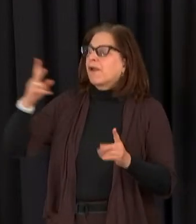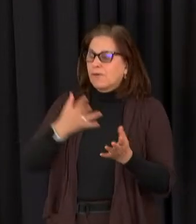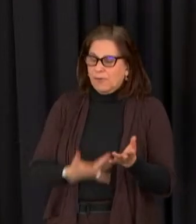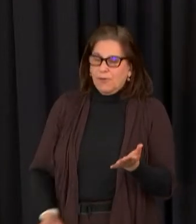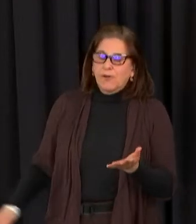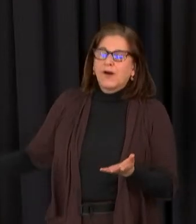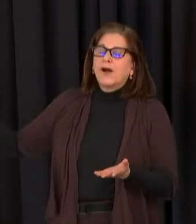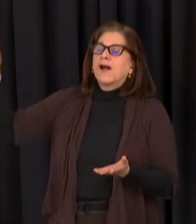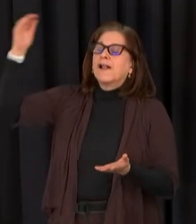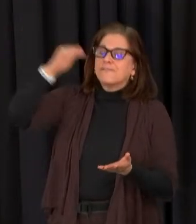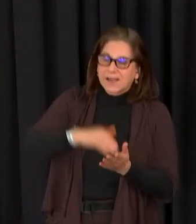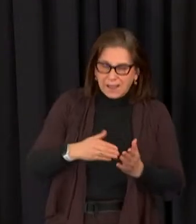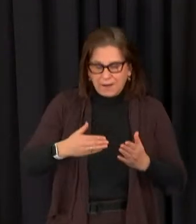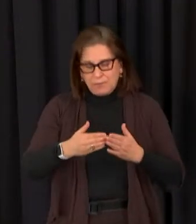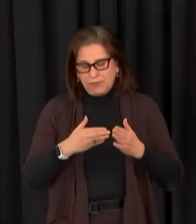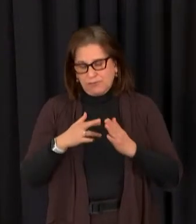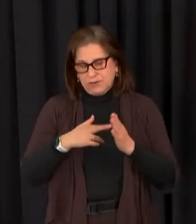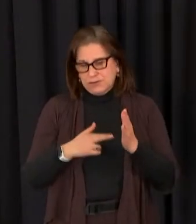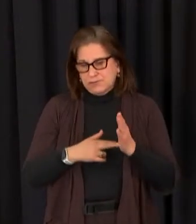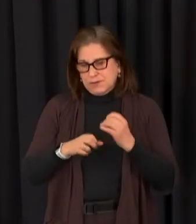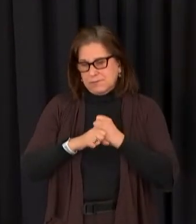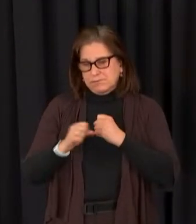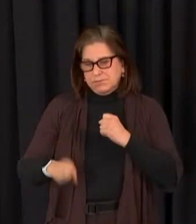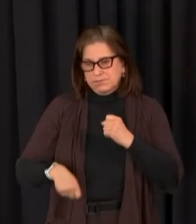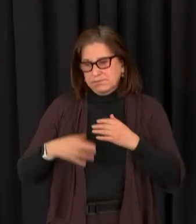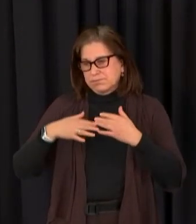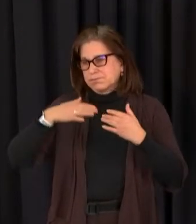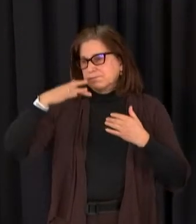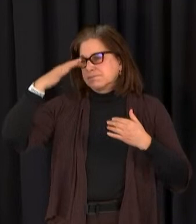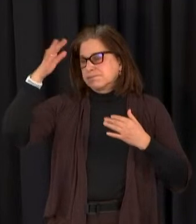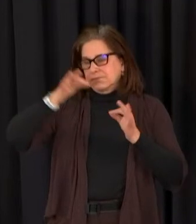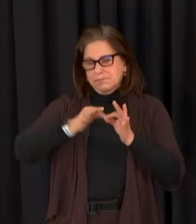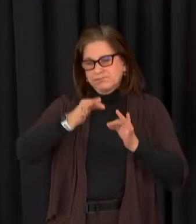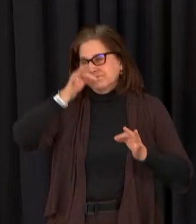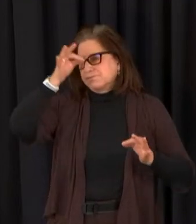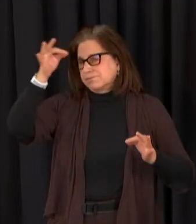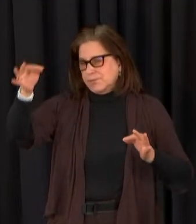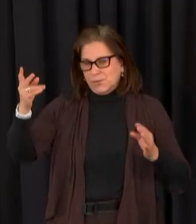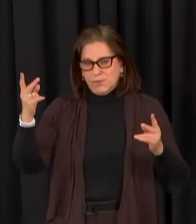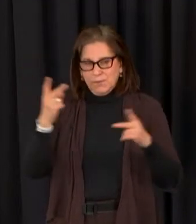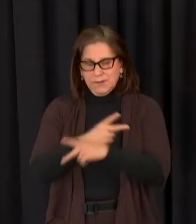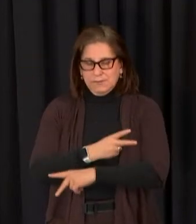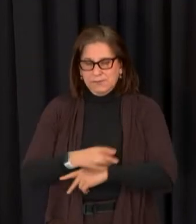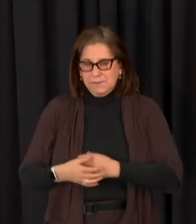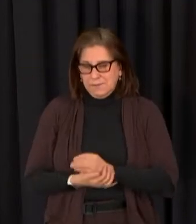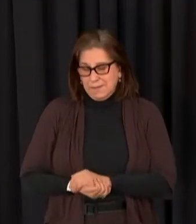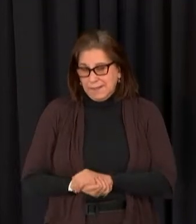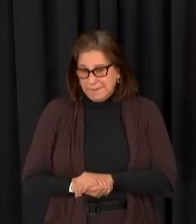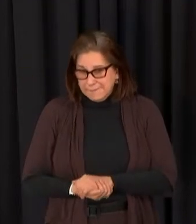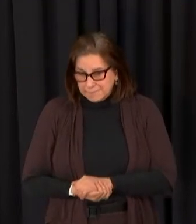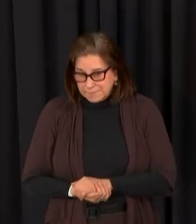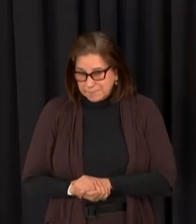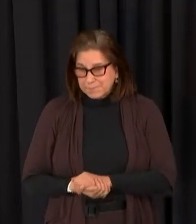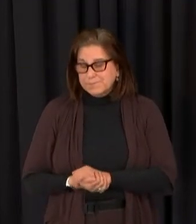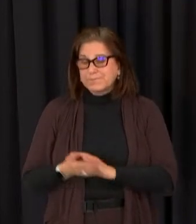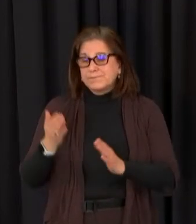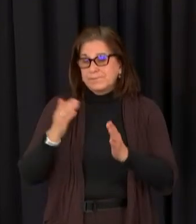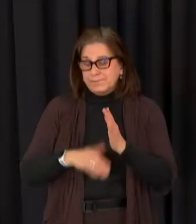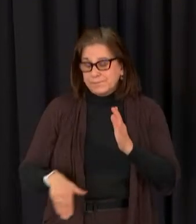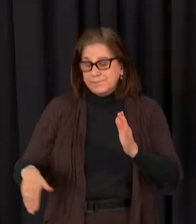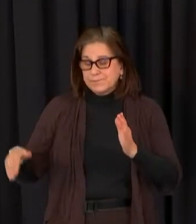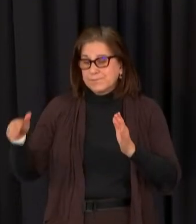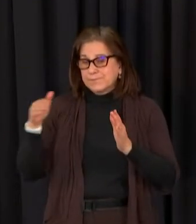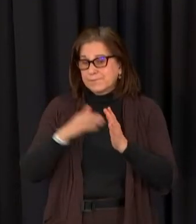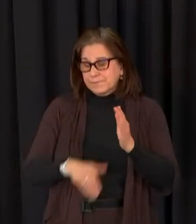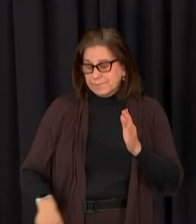until the next time you are selected by the system. The system will select people up to 3 times. If a person